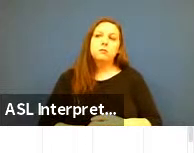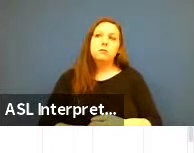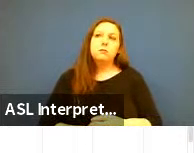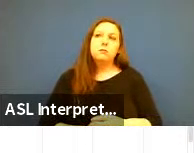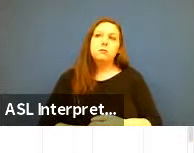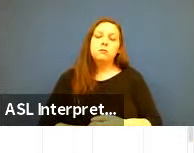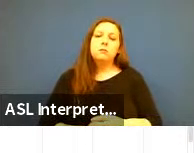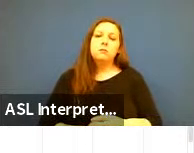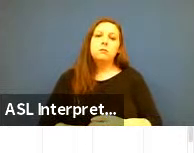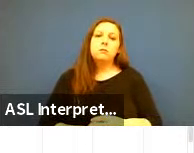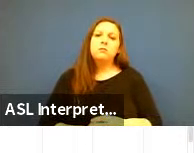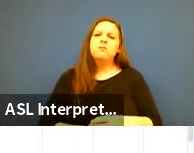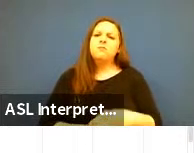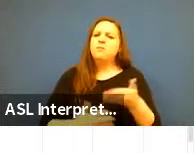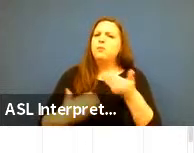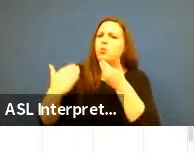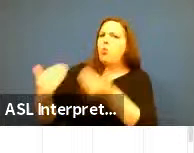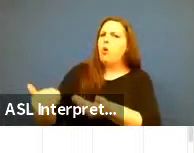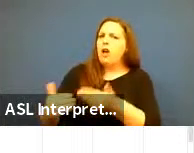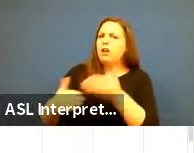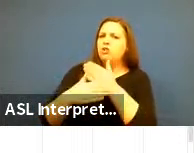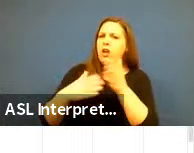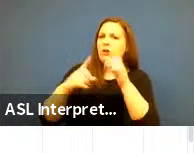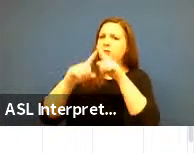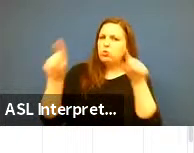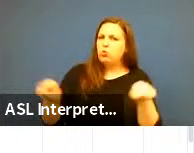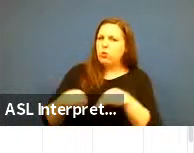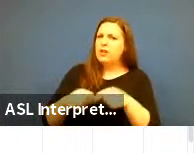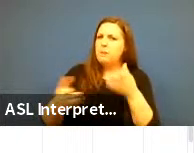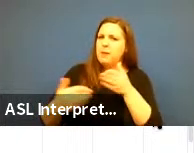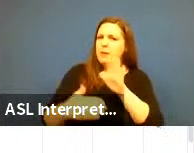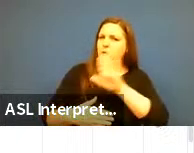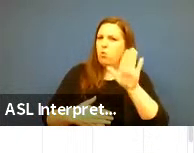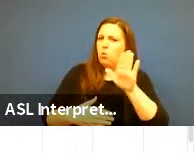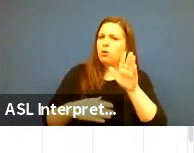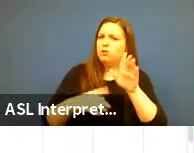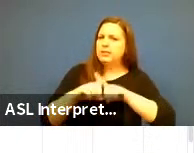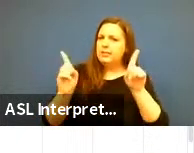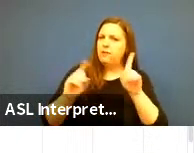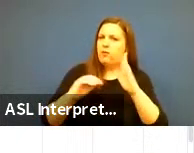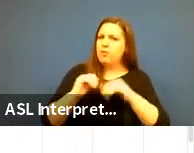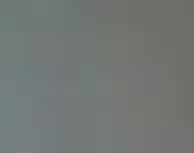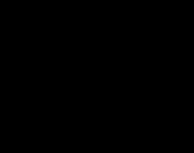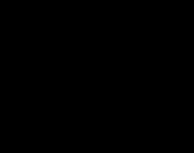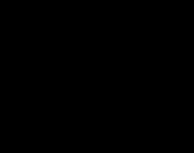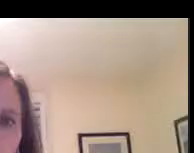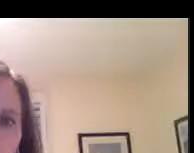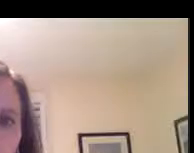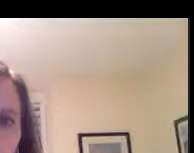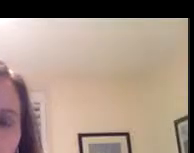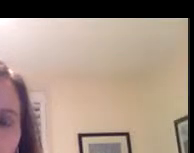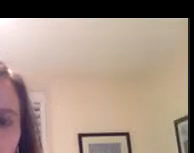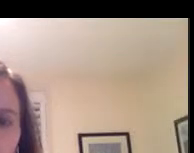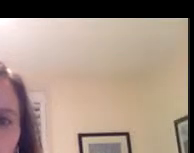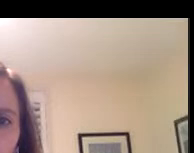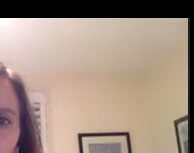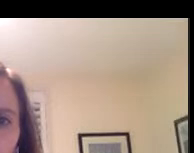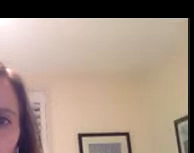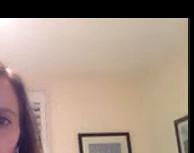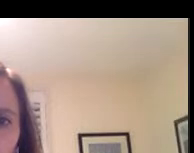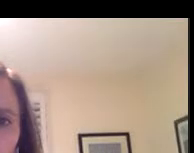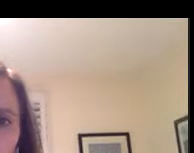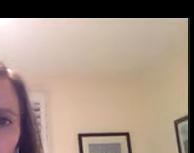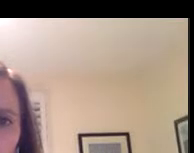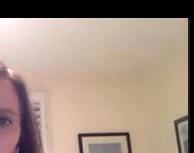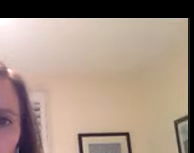I'll let you share your screen. You might have something different than I do. Okay. Yeah. All